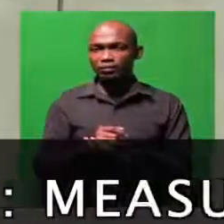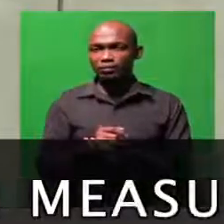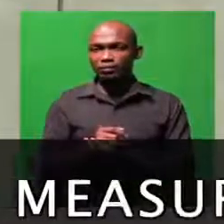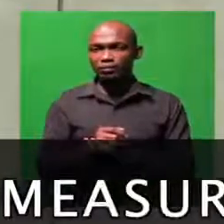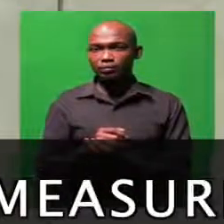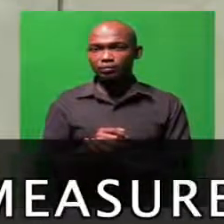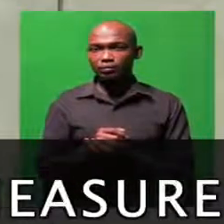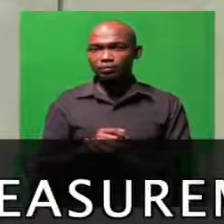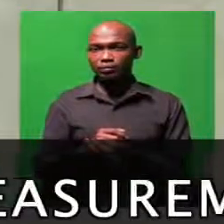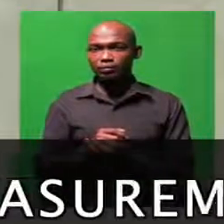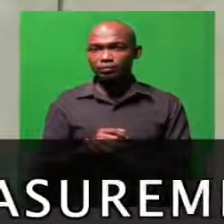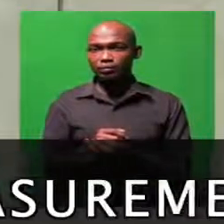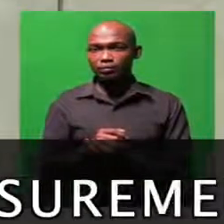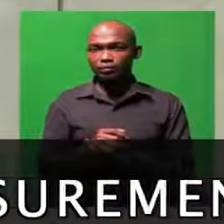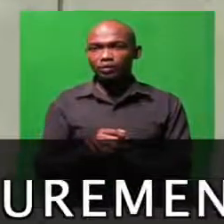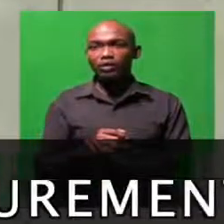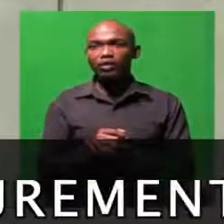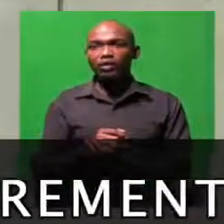Flask?